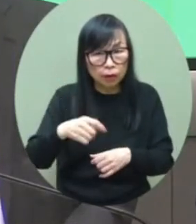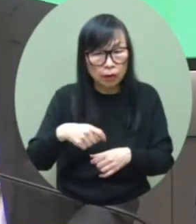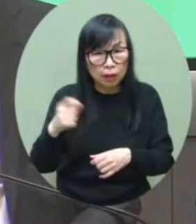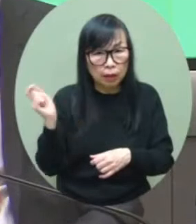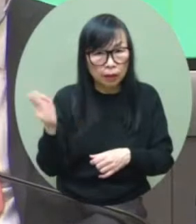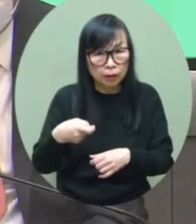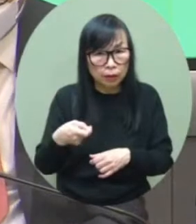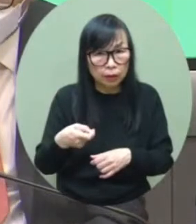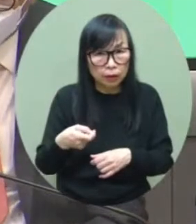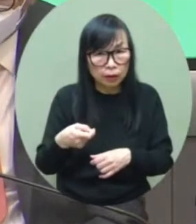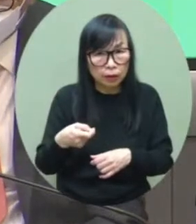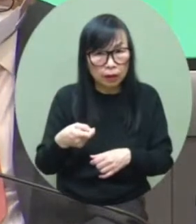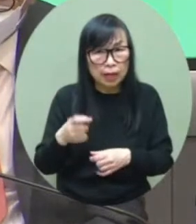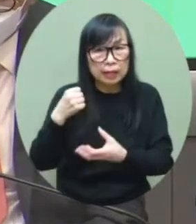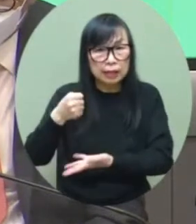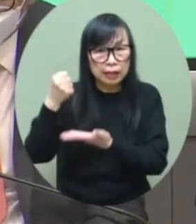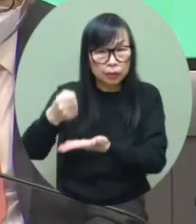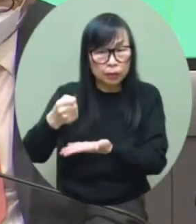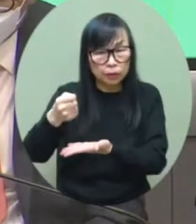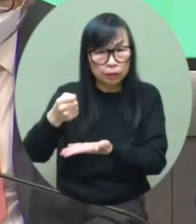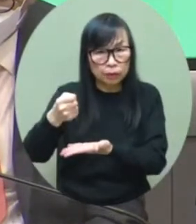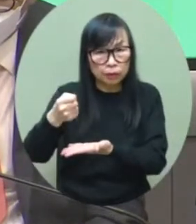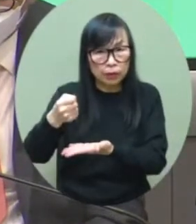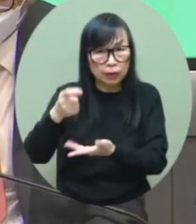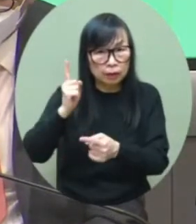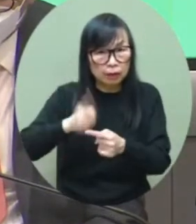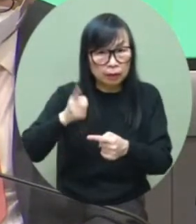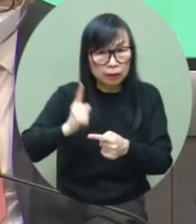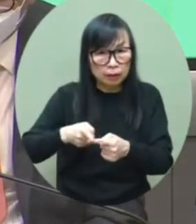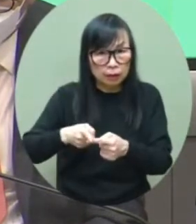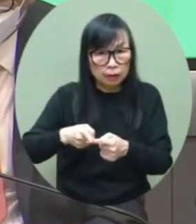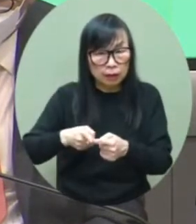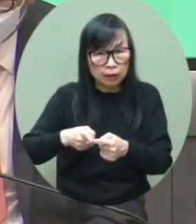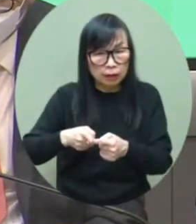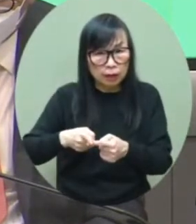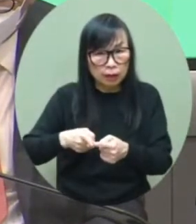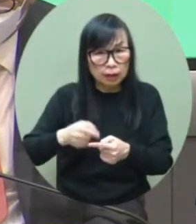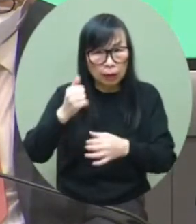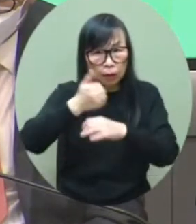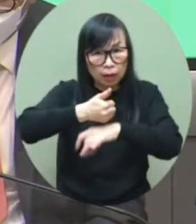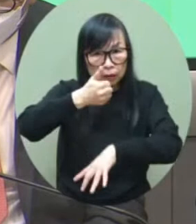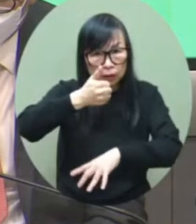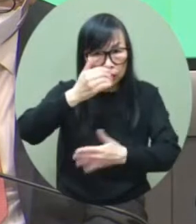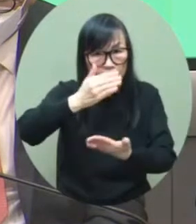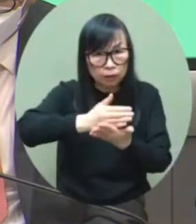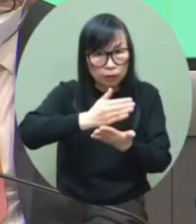important. And also we have another advantage under one country, two systems.